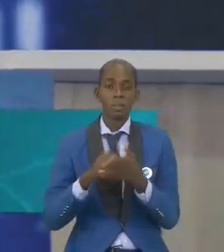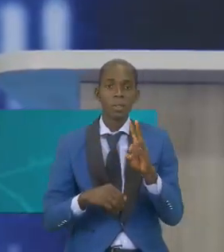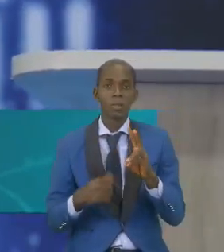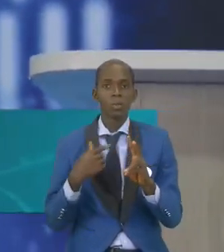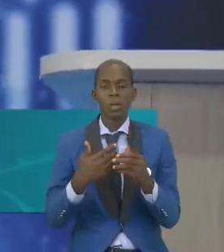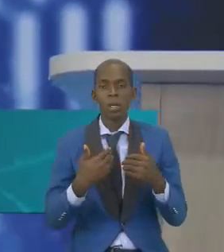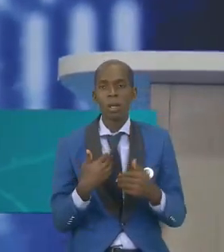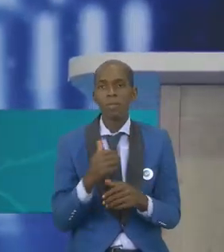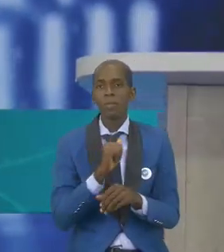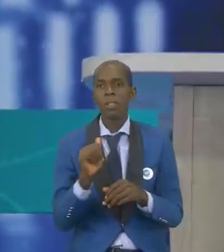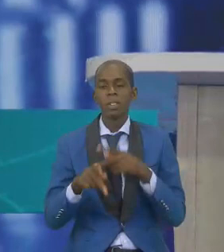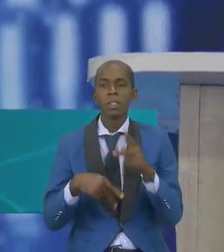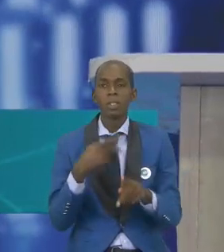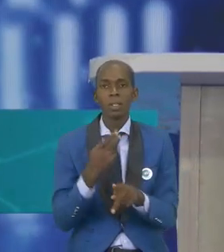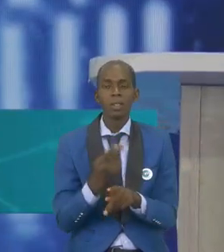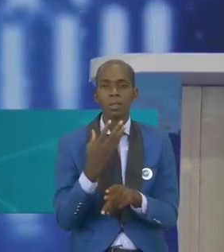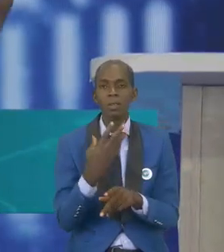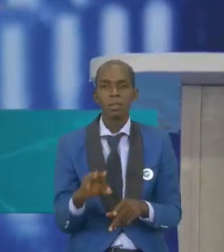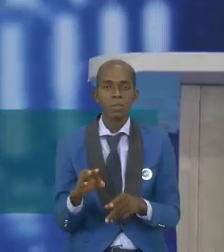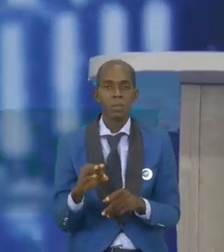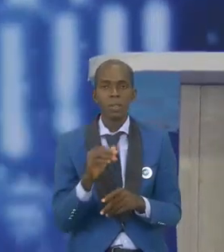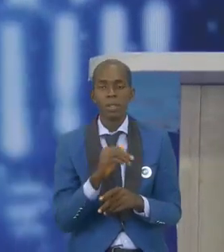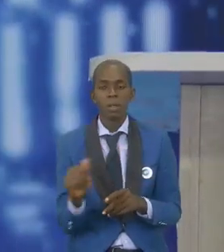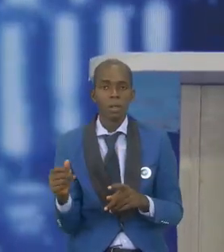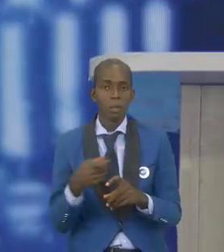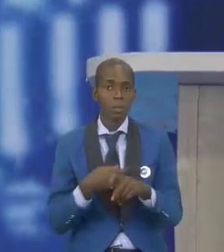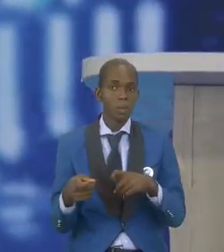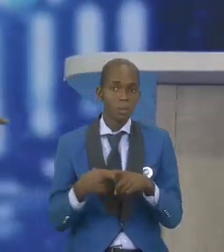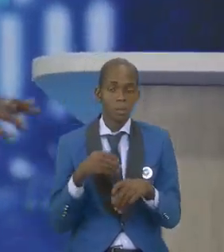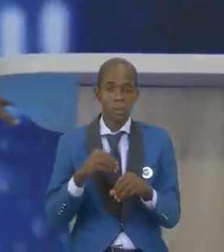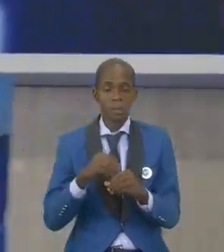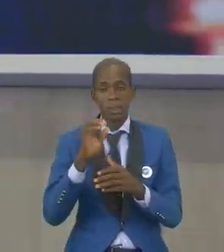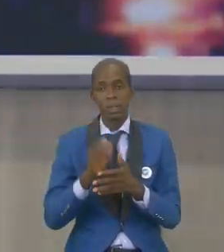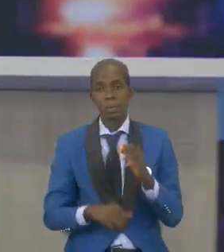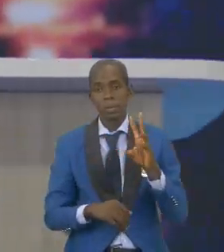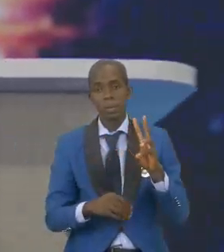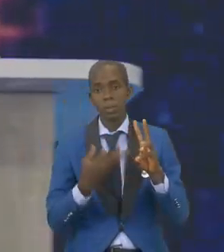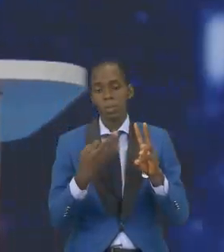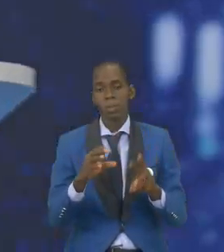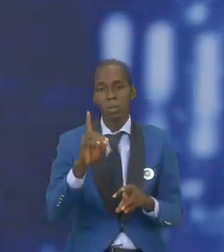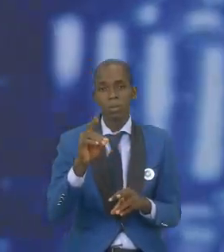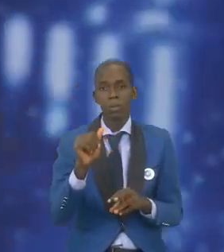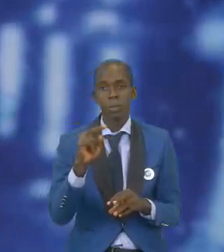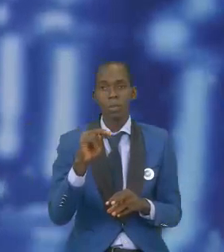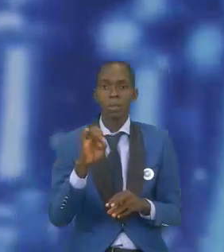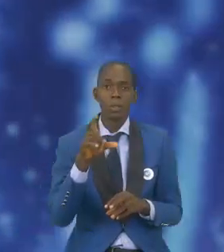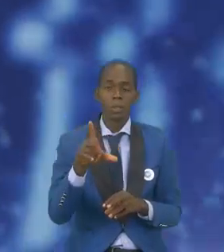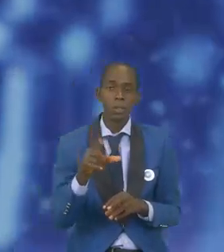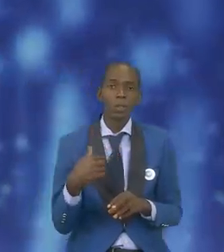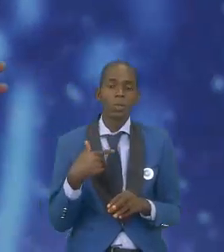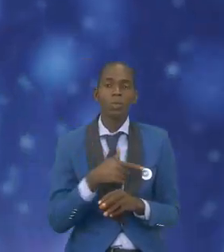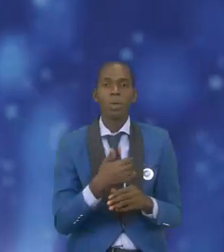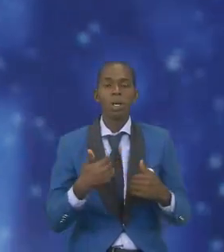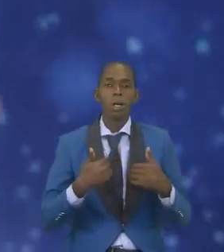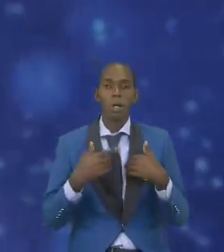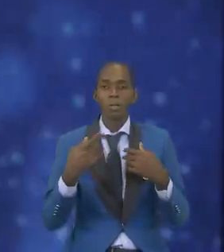peculiar kind of persecution. Chapter 6 of Daniel is where we have the den of